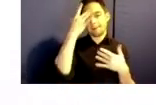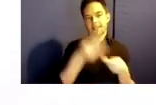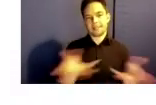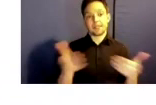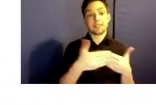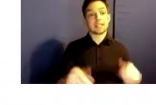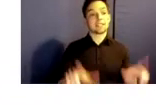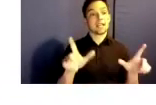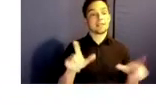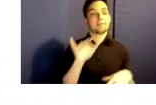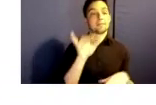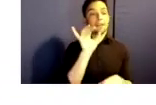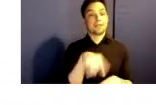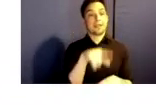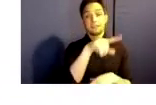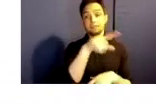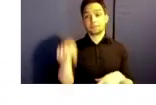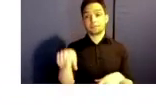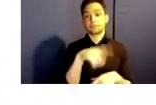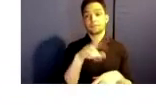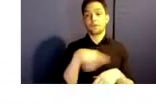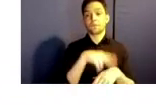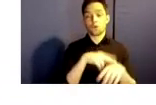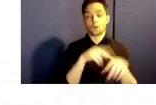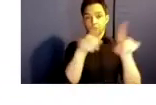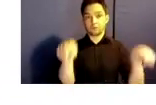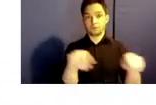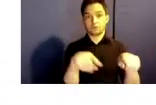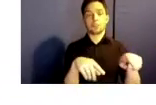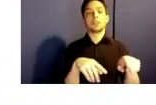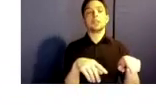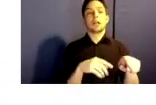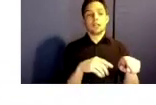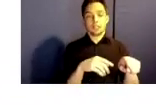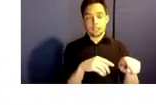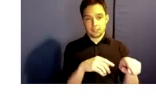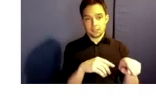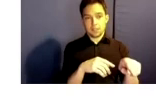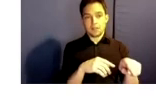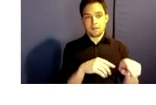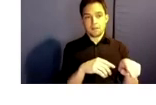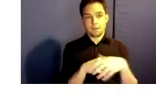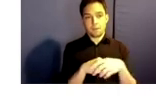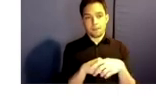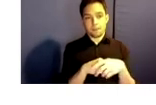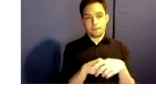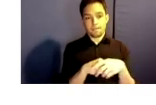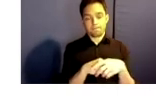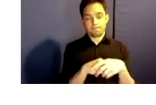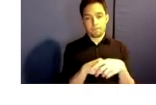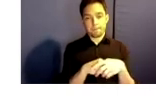This is, of course, was based with the work